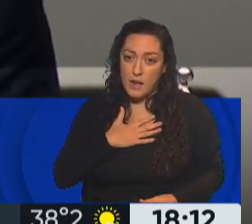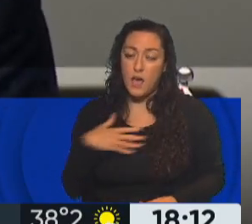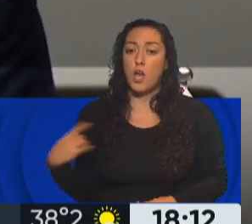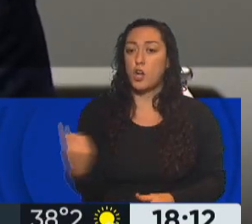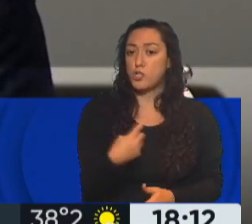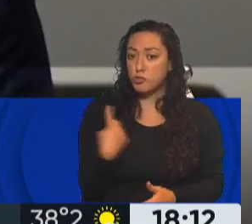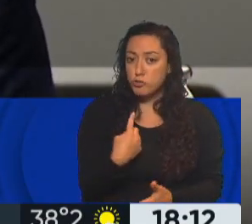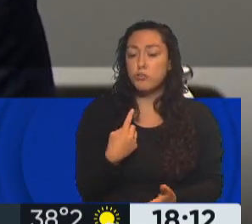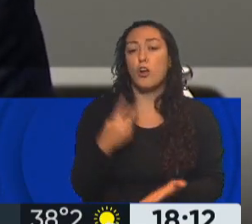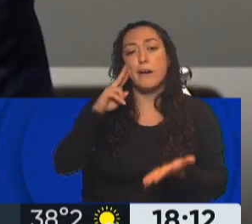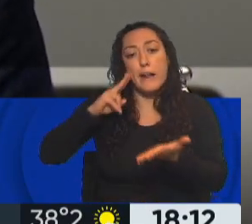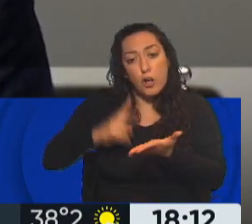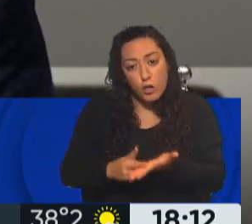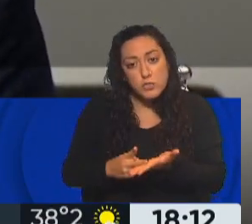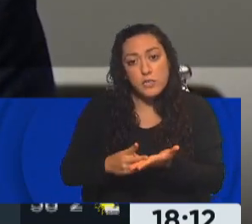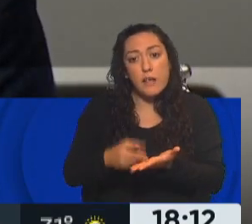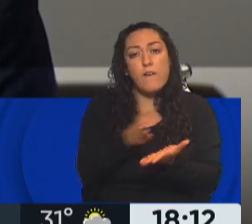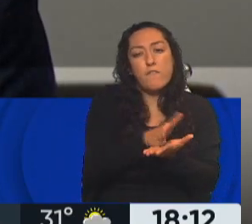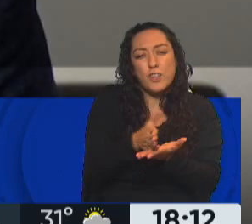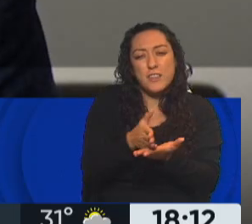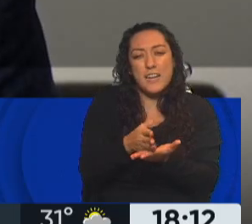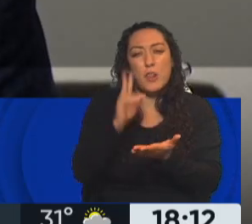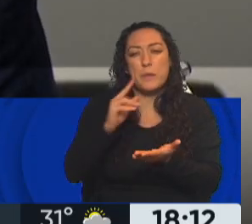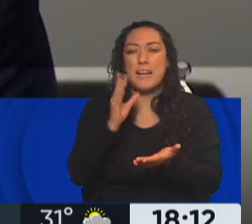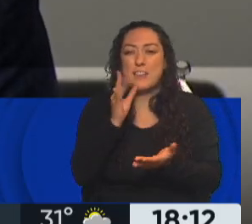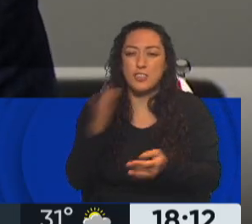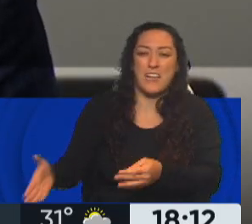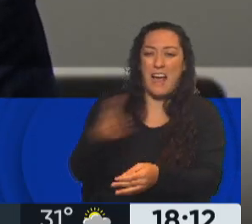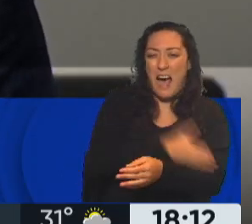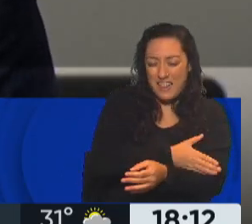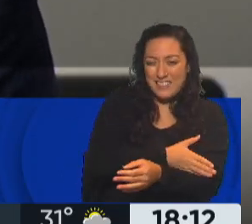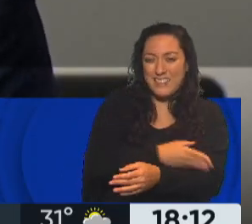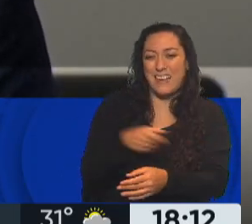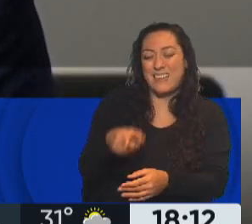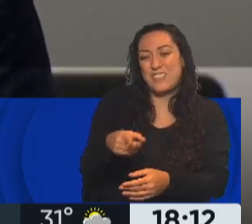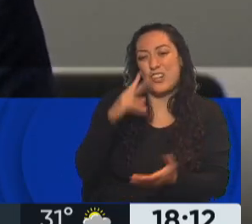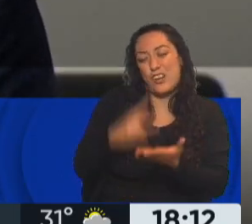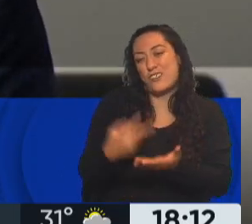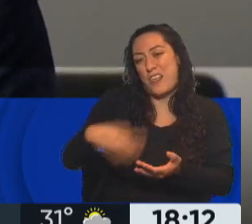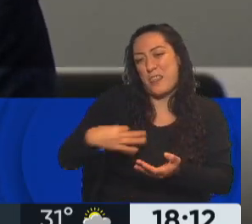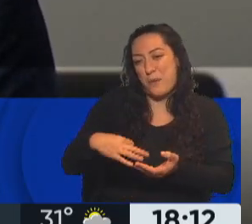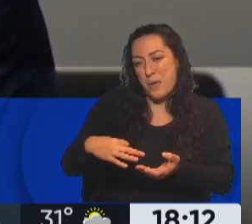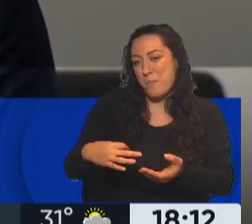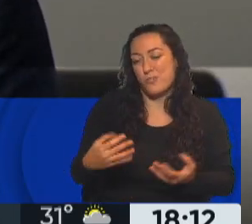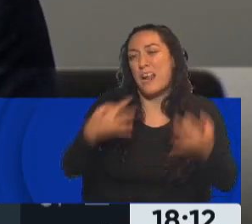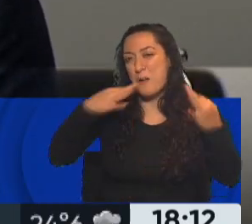by recognizing that returning to Ukraine's pre-2014 borders is an unrealistic